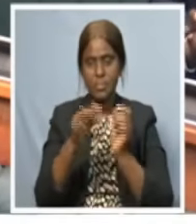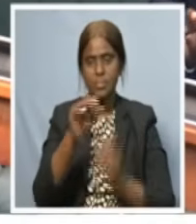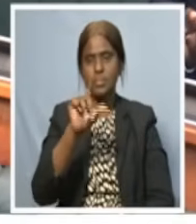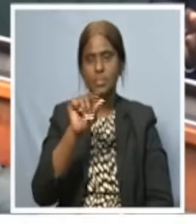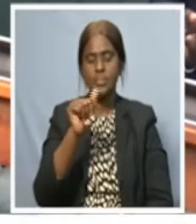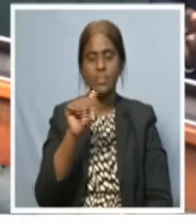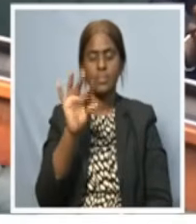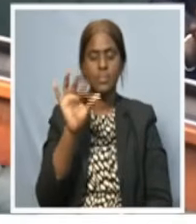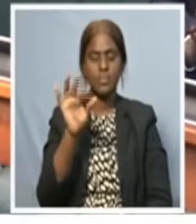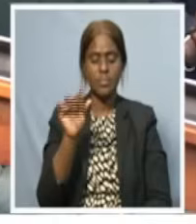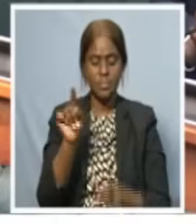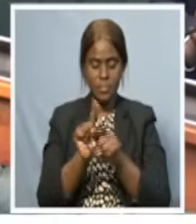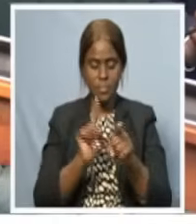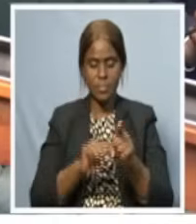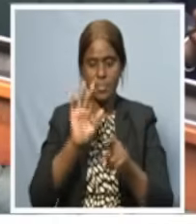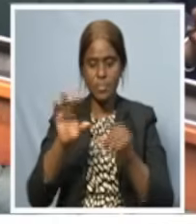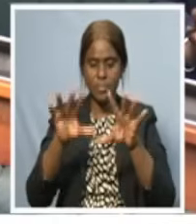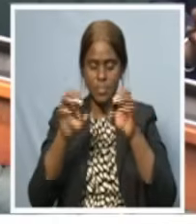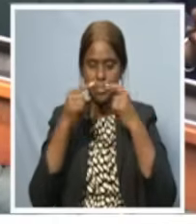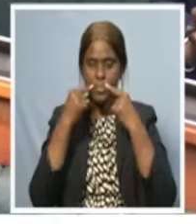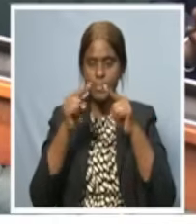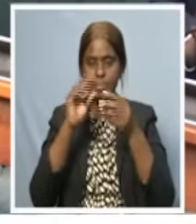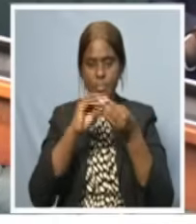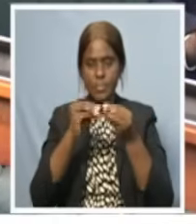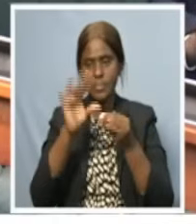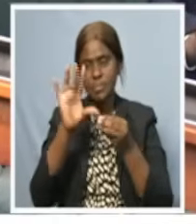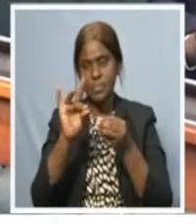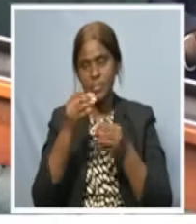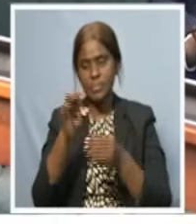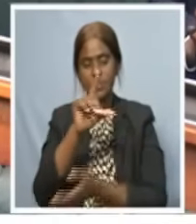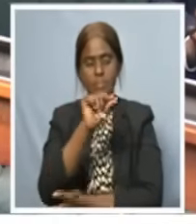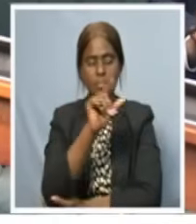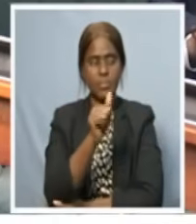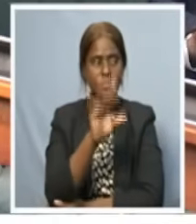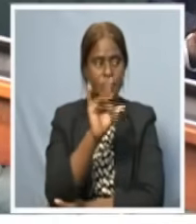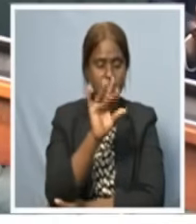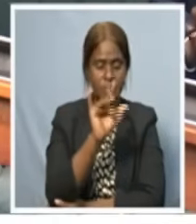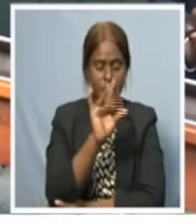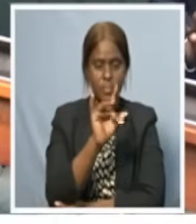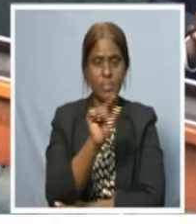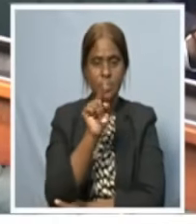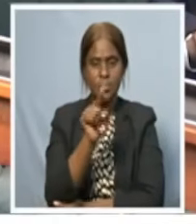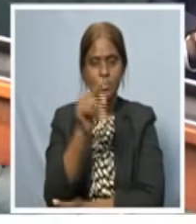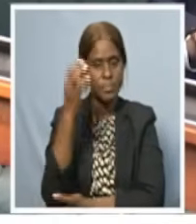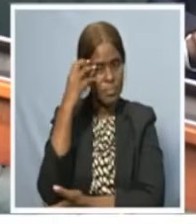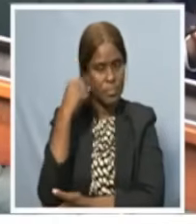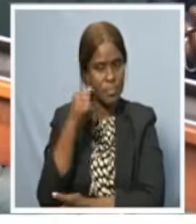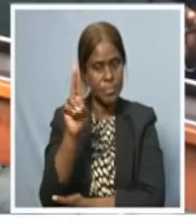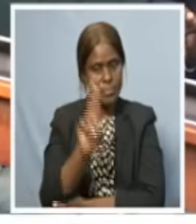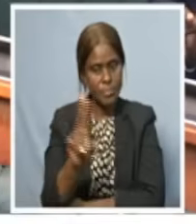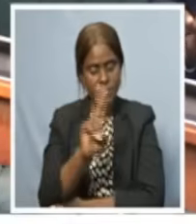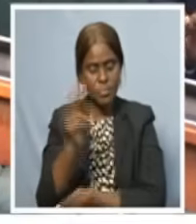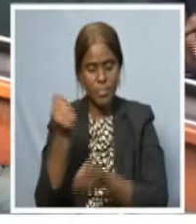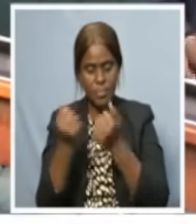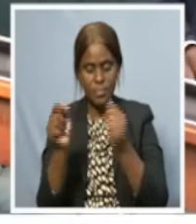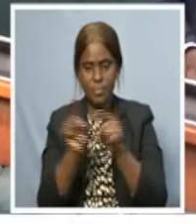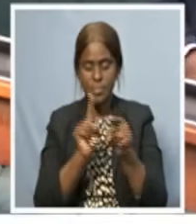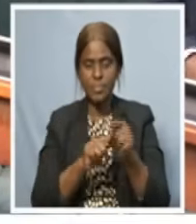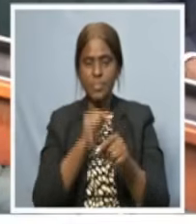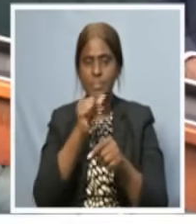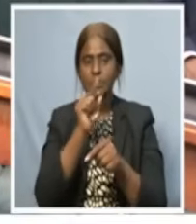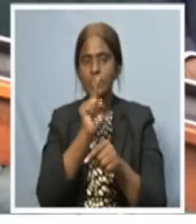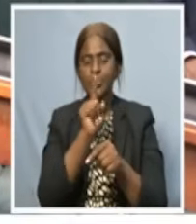2019 and Cabinet Circular number 8 of 2018, official utility vehicles are